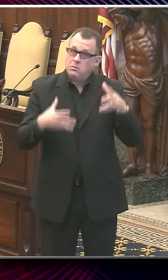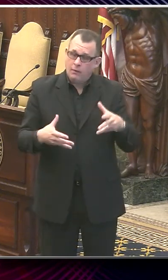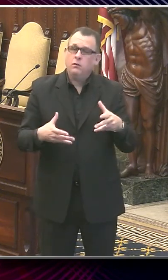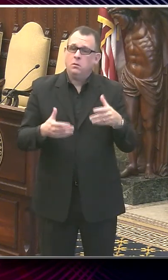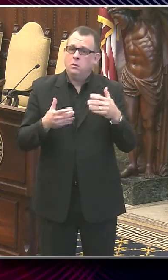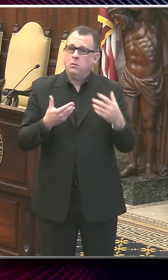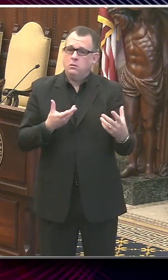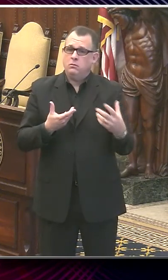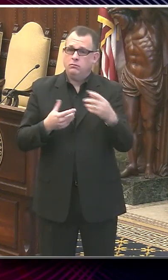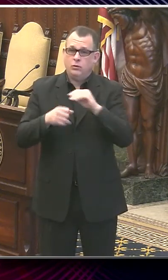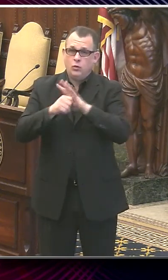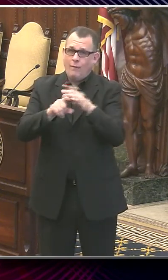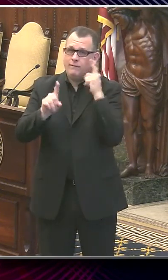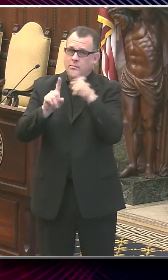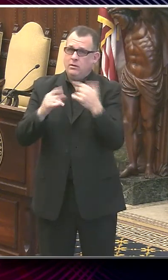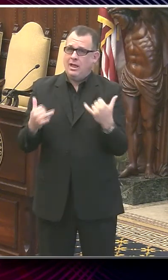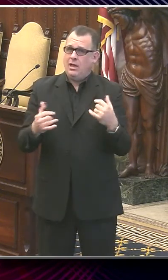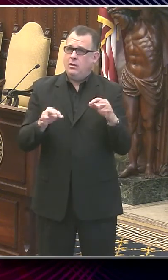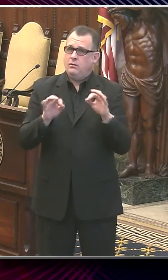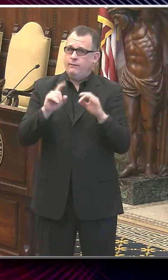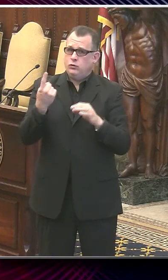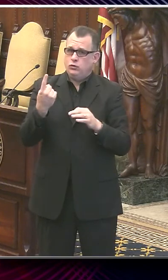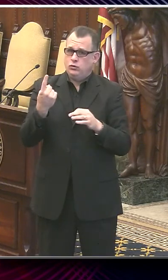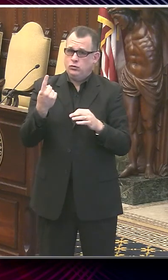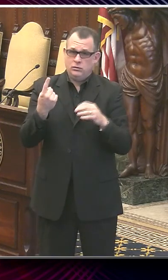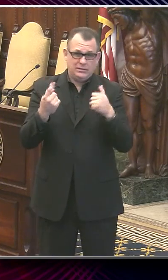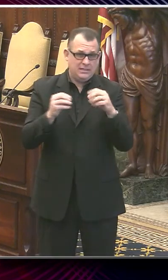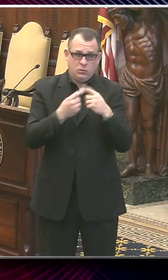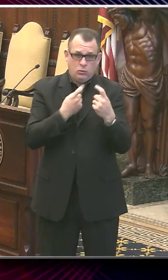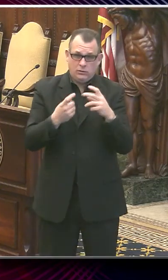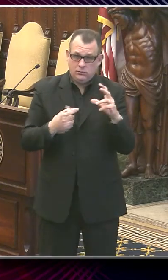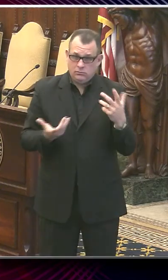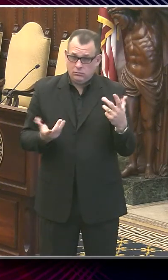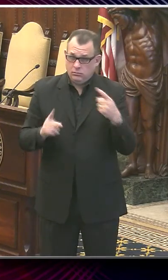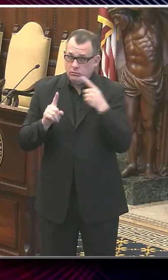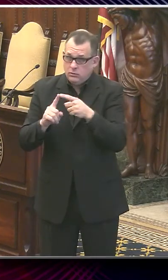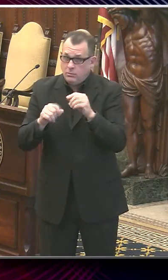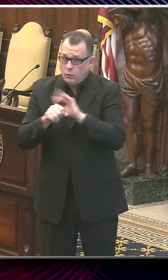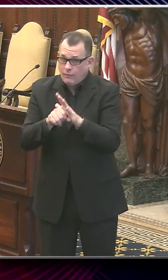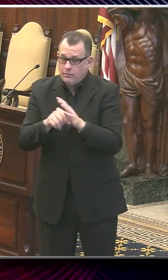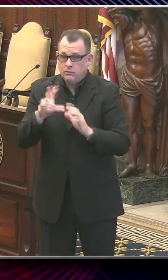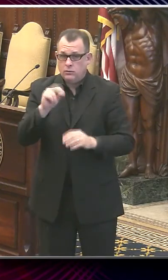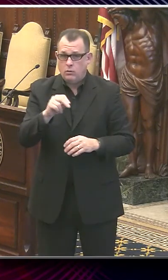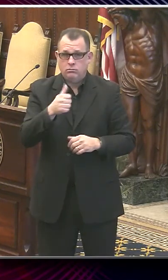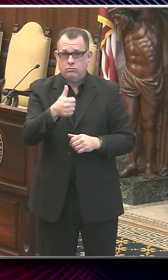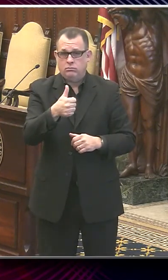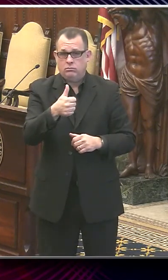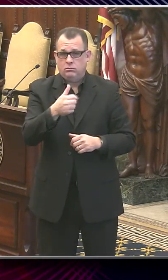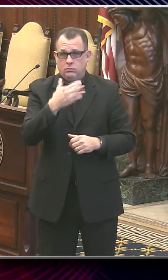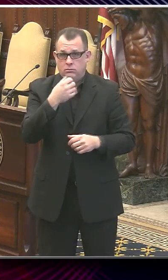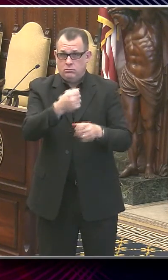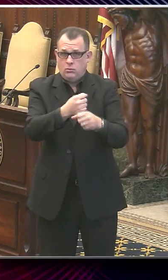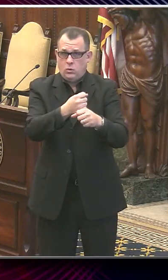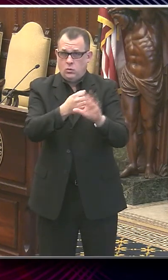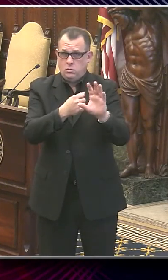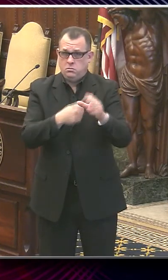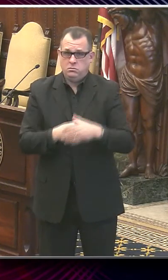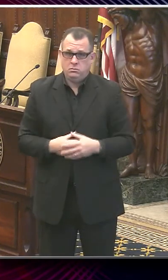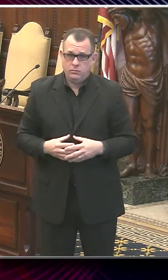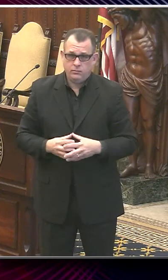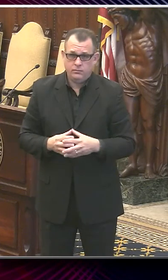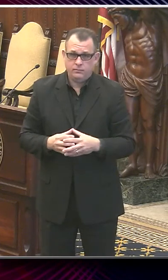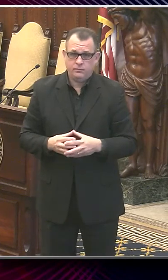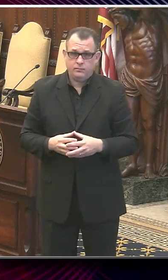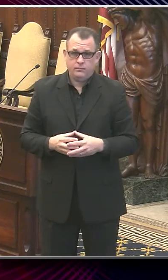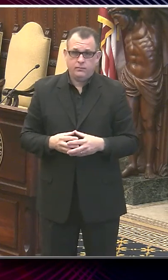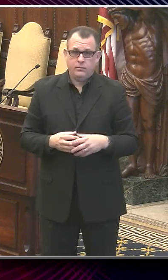COVID questions only. Do you have anything further? No, that works. All right, hold on. Let's go now to Pat